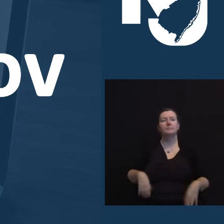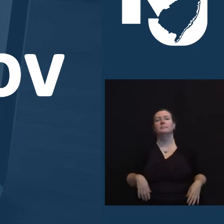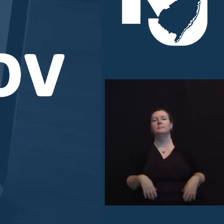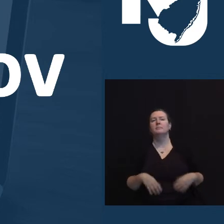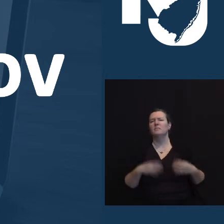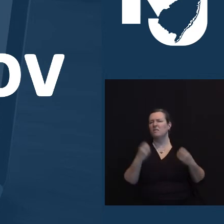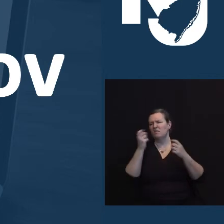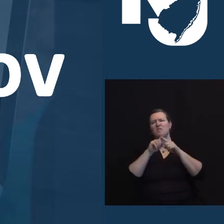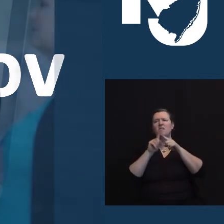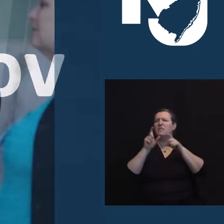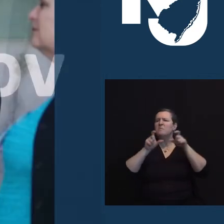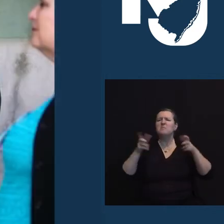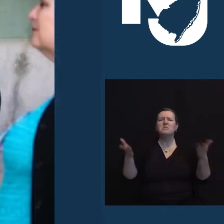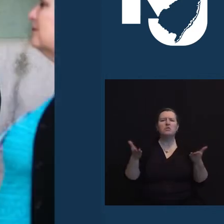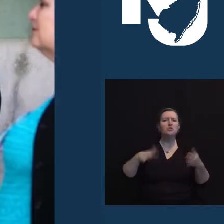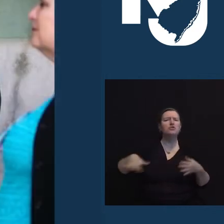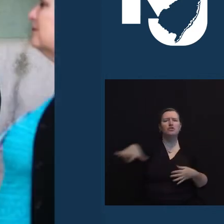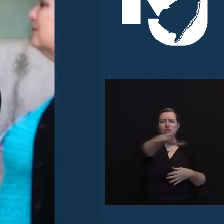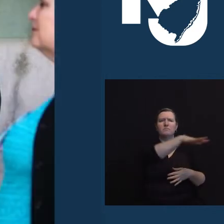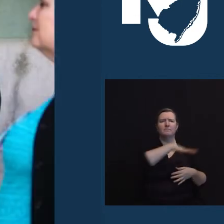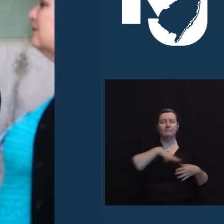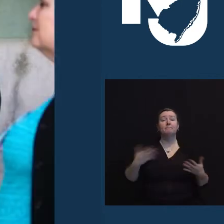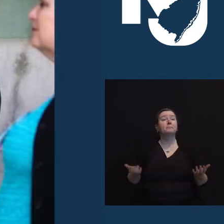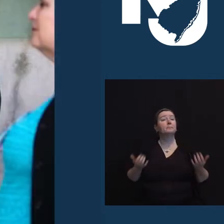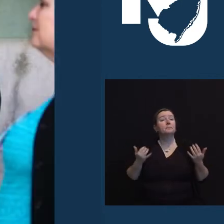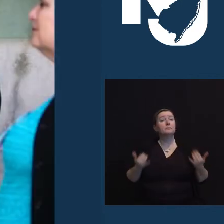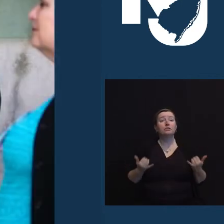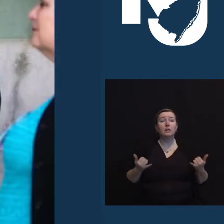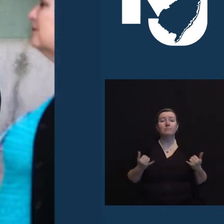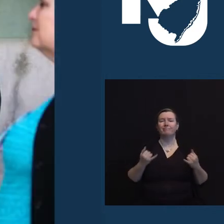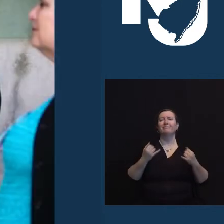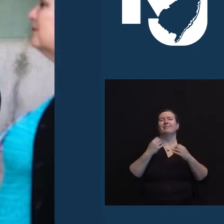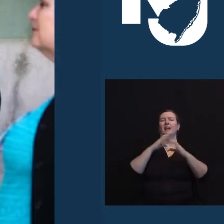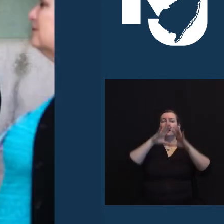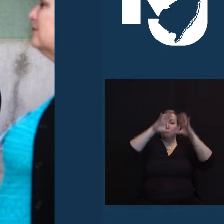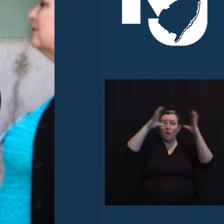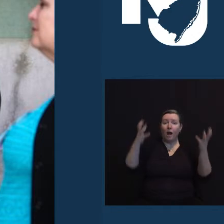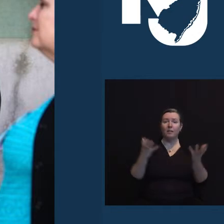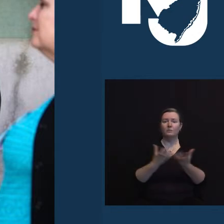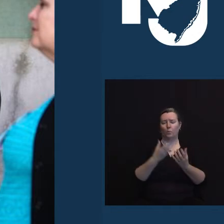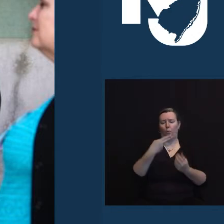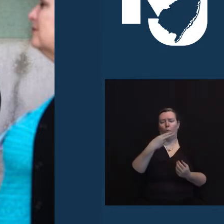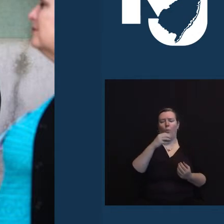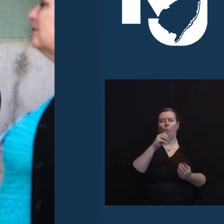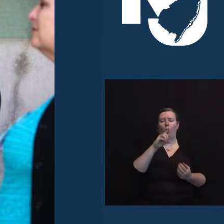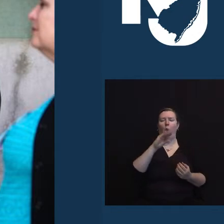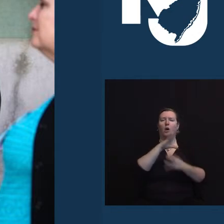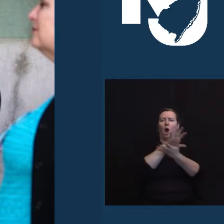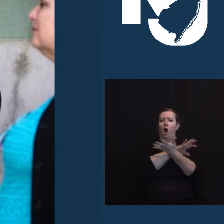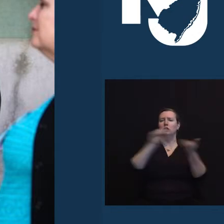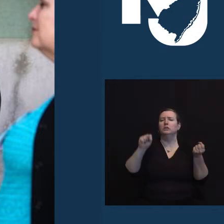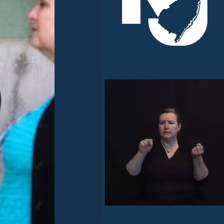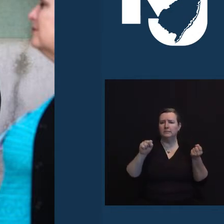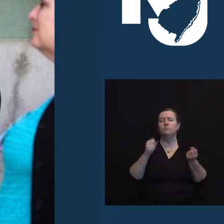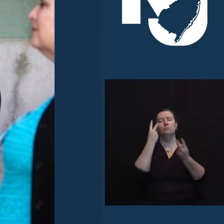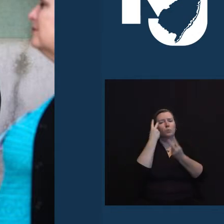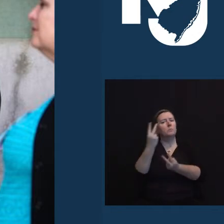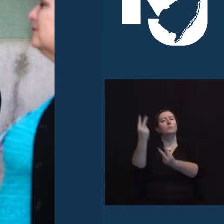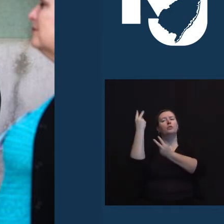is International Holocaust Remembrance Day. That's a picture actually of Tammy and me a couple years ago at Yad